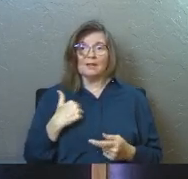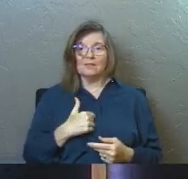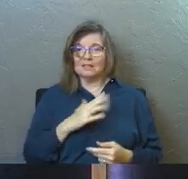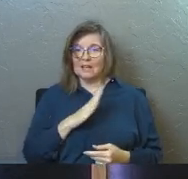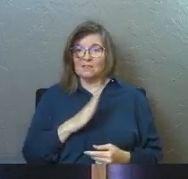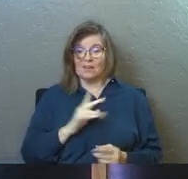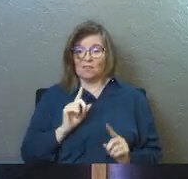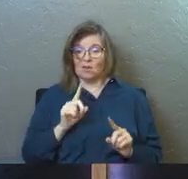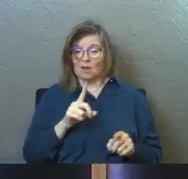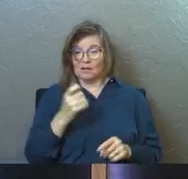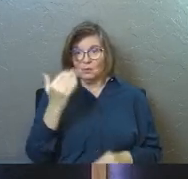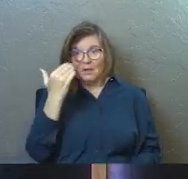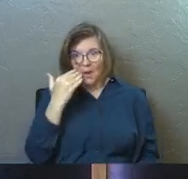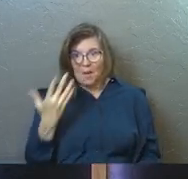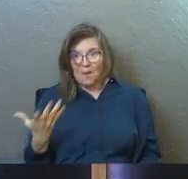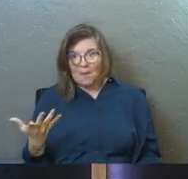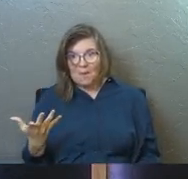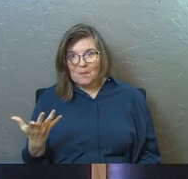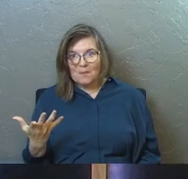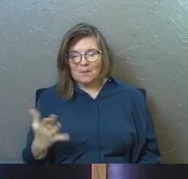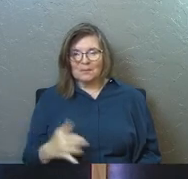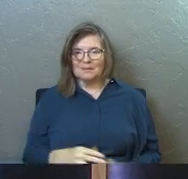Many of us have never gone because we know.